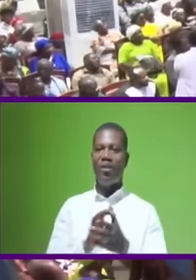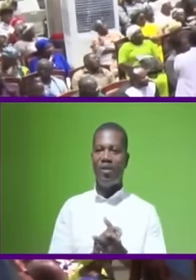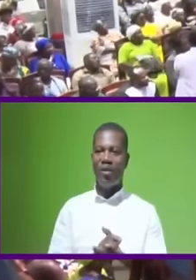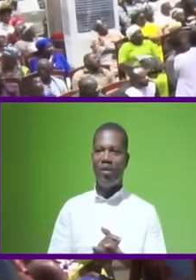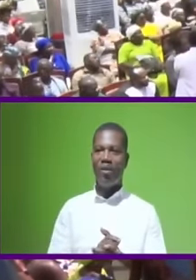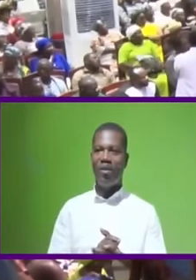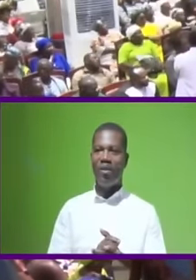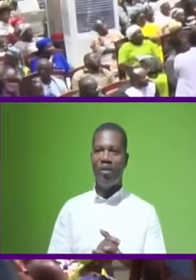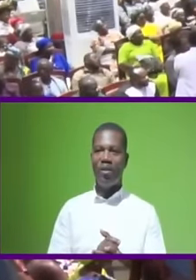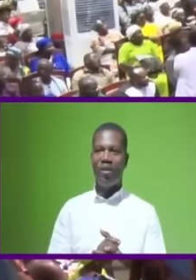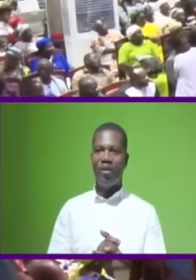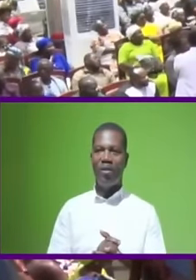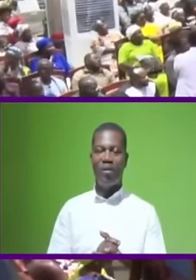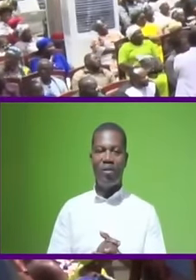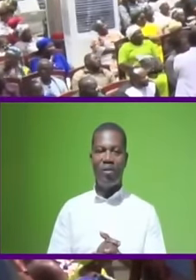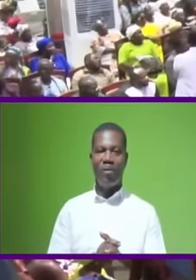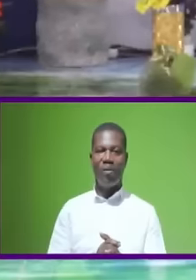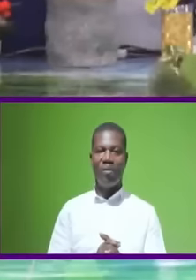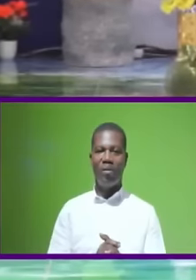Order for.